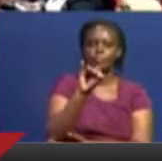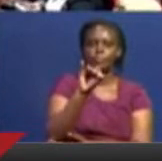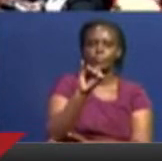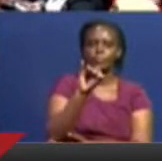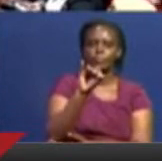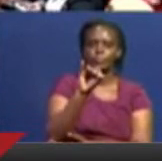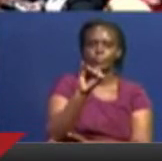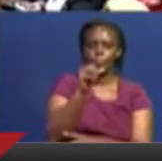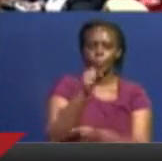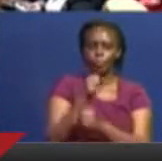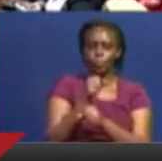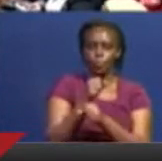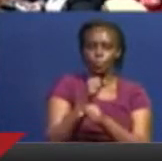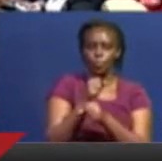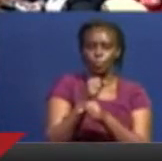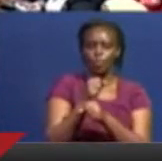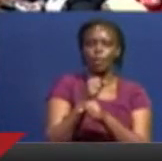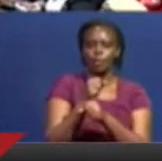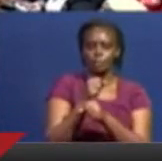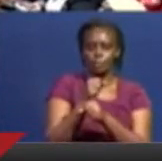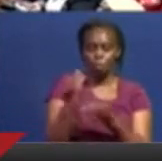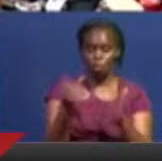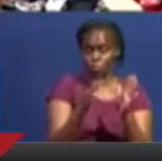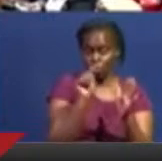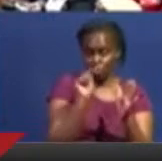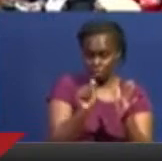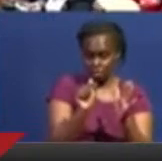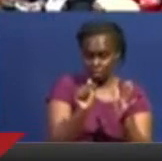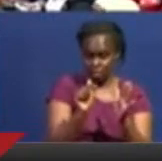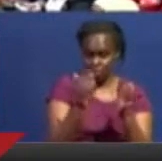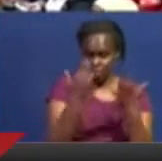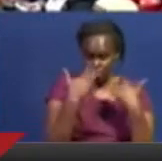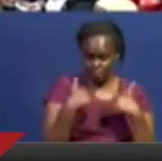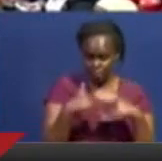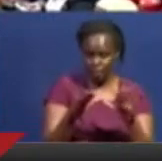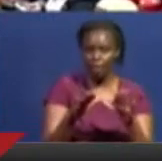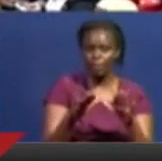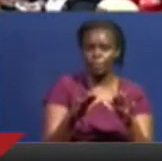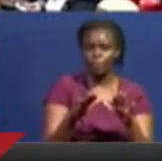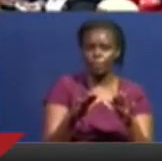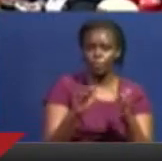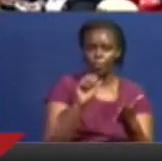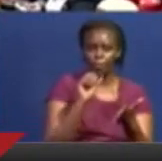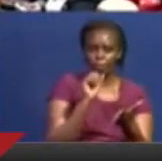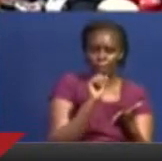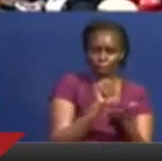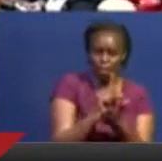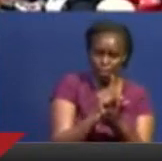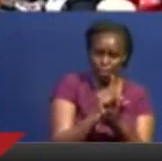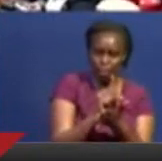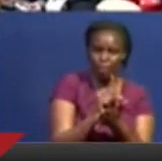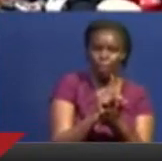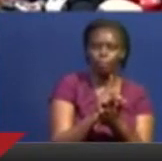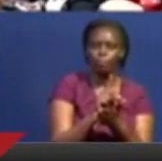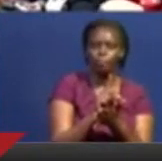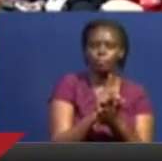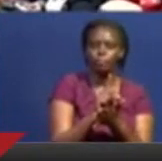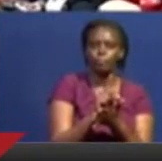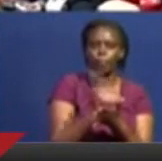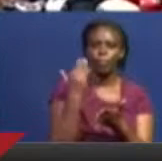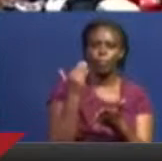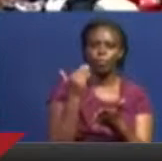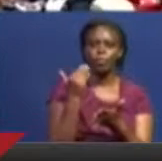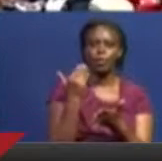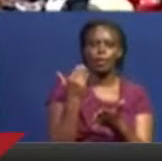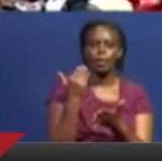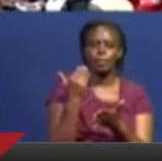that position which fell vacant following the removal from office of the previous